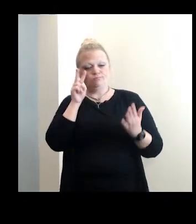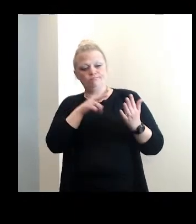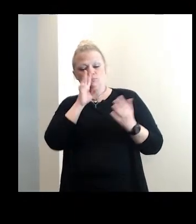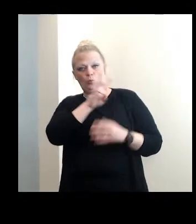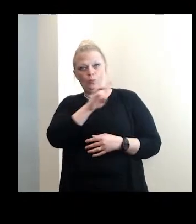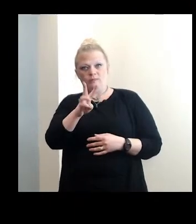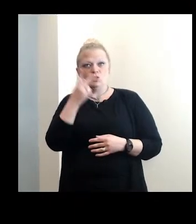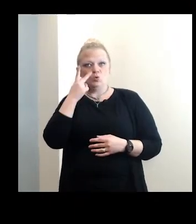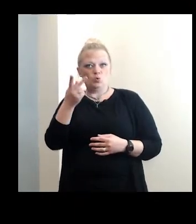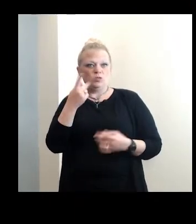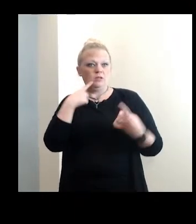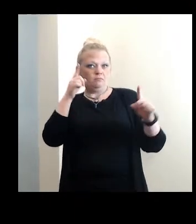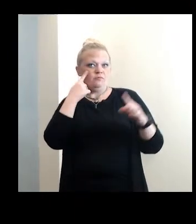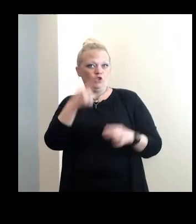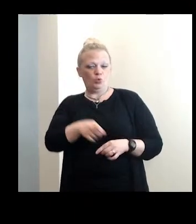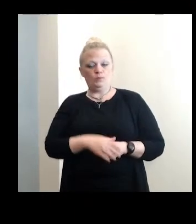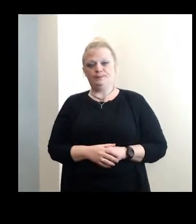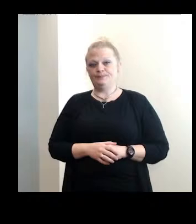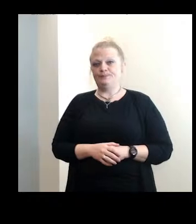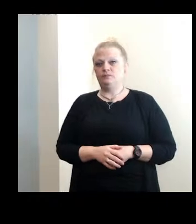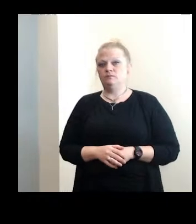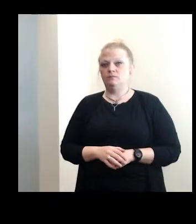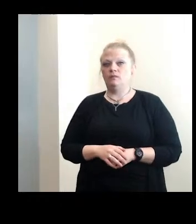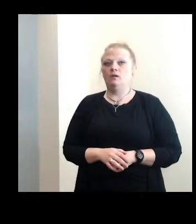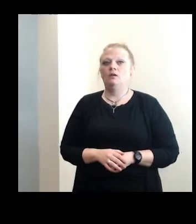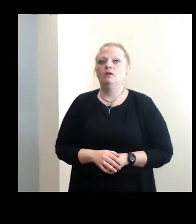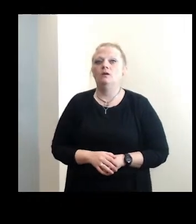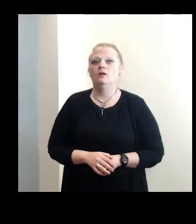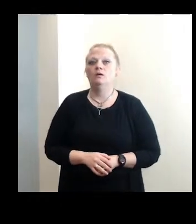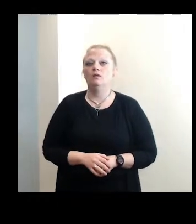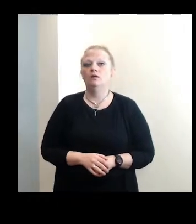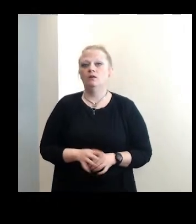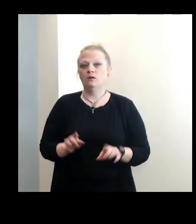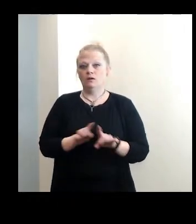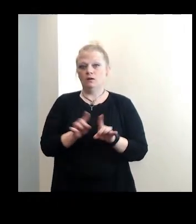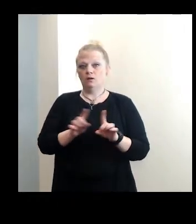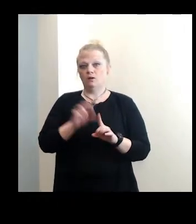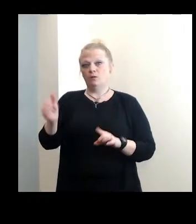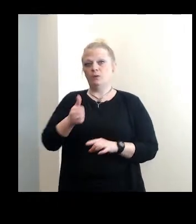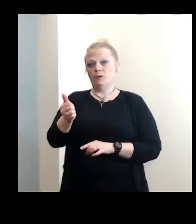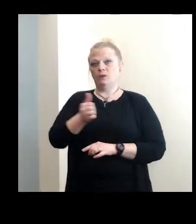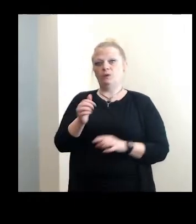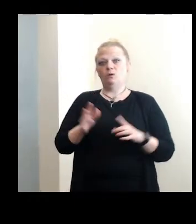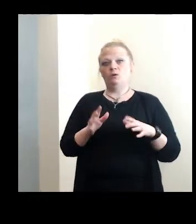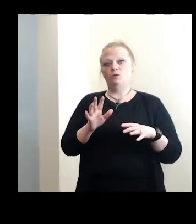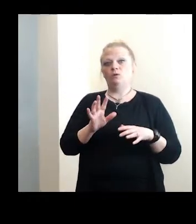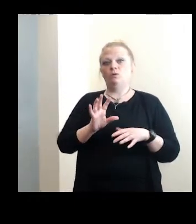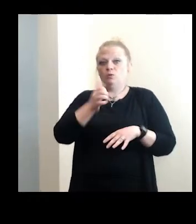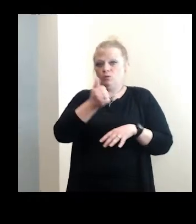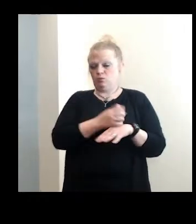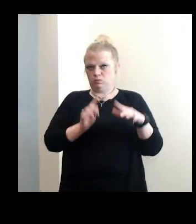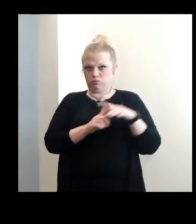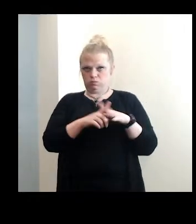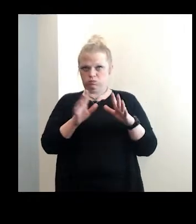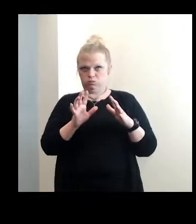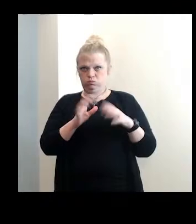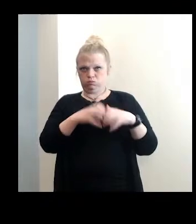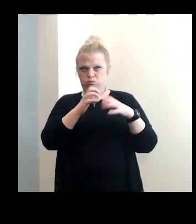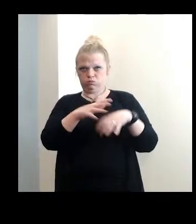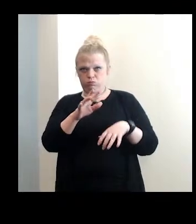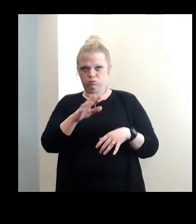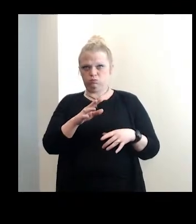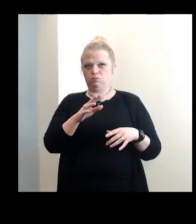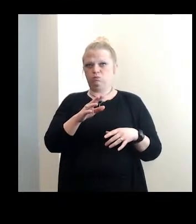website and see what works for you. We're also going to have other pop-up clinics for adults in the community. We're going to be offering the